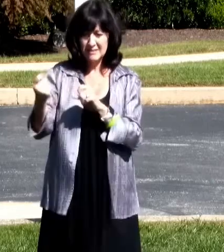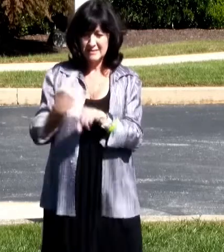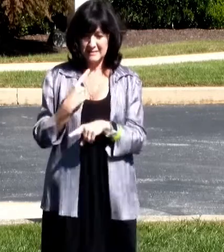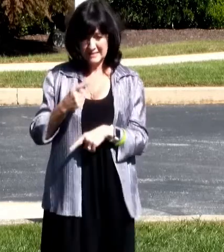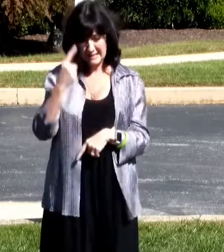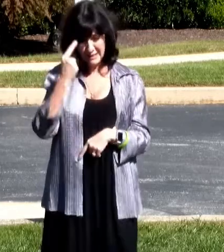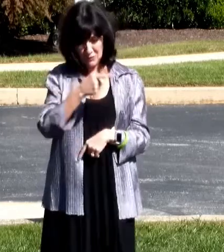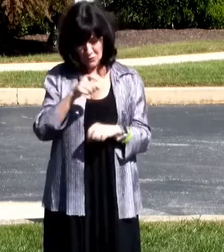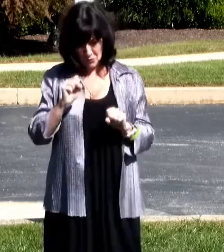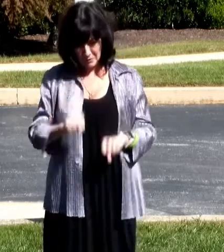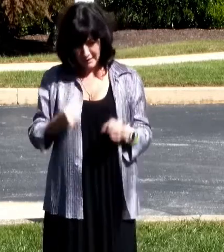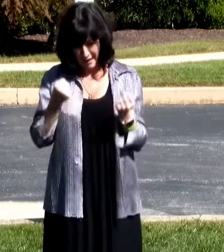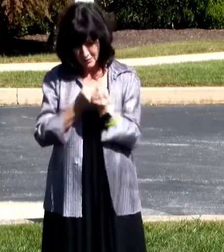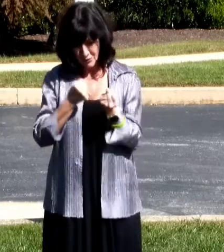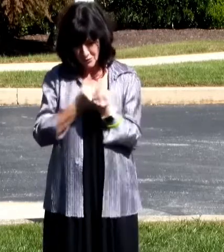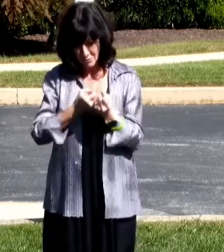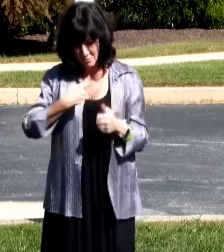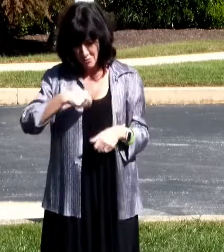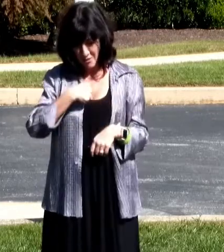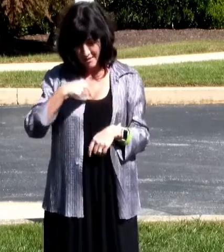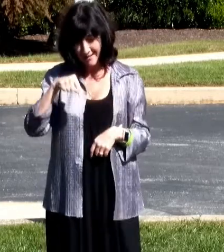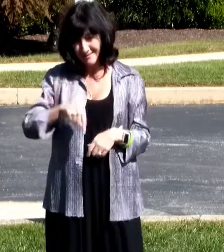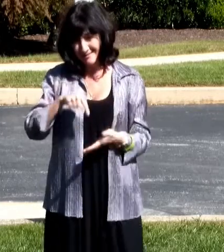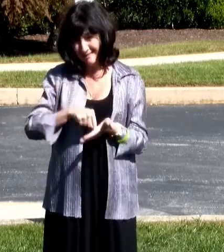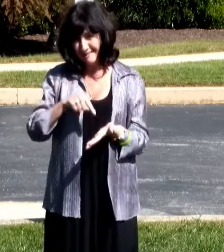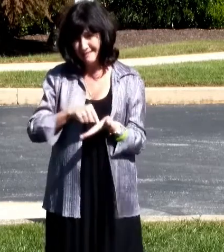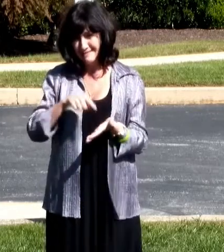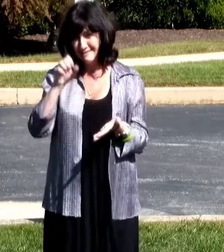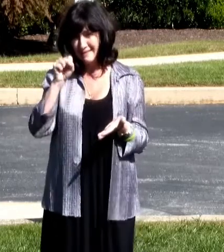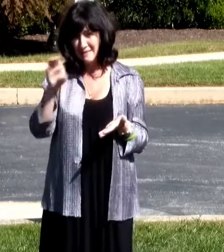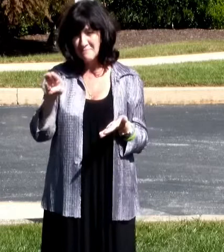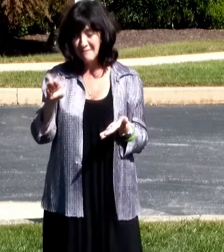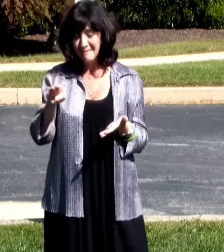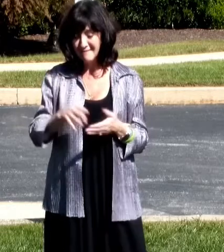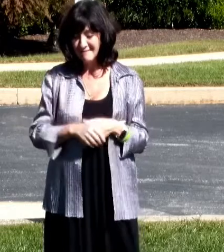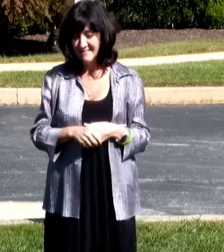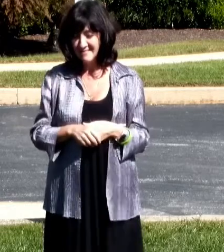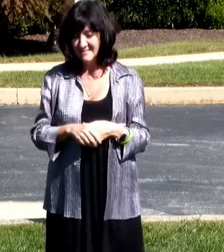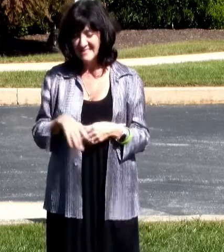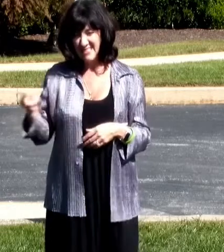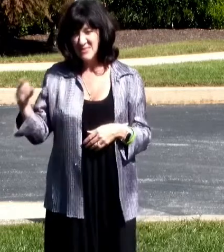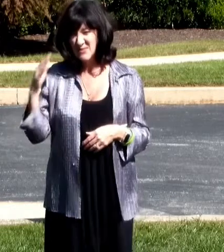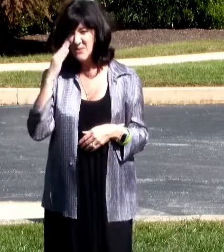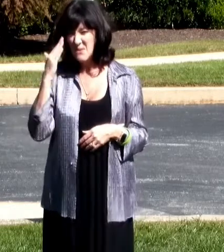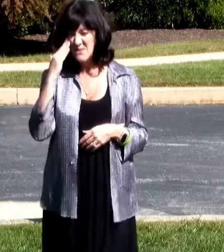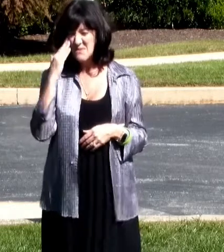able to support us on this piece of legislation? And he knows that